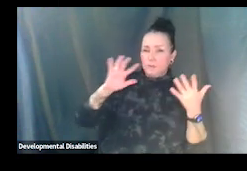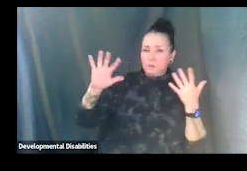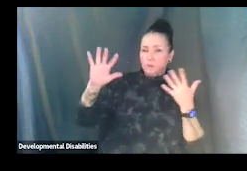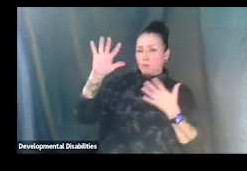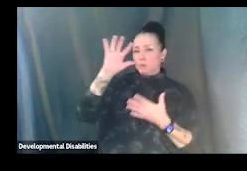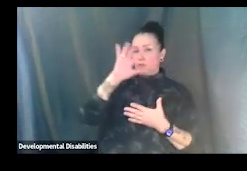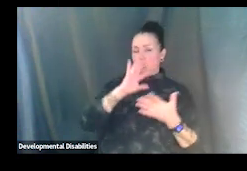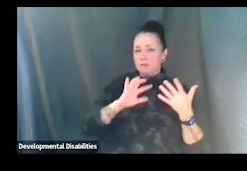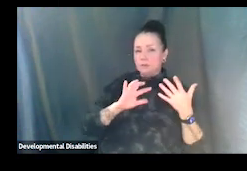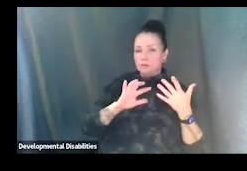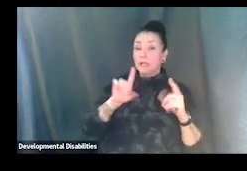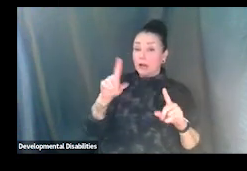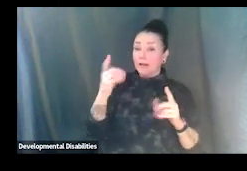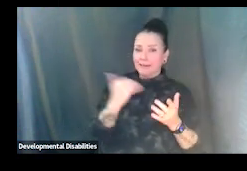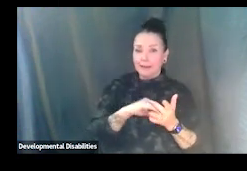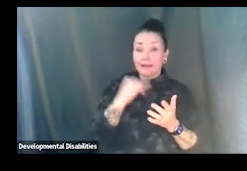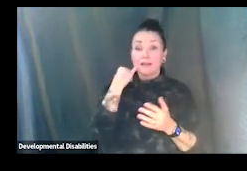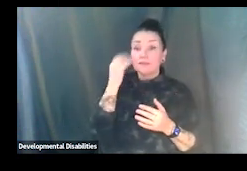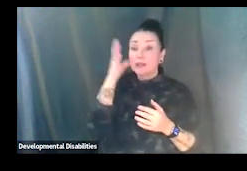together.